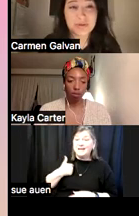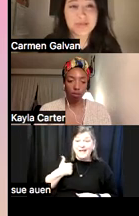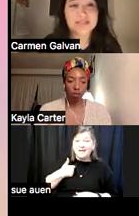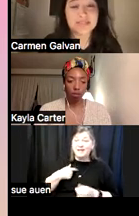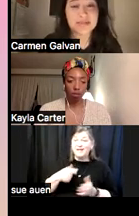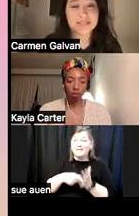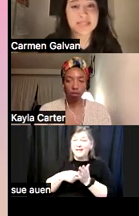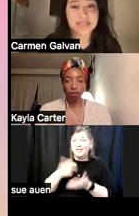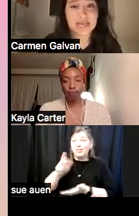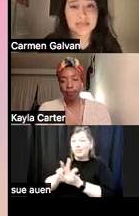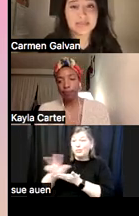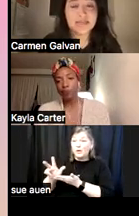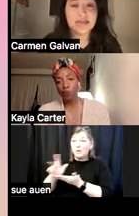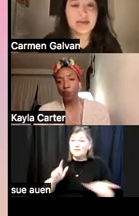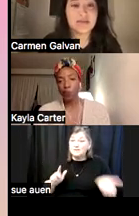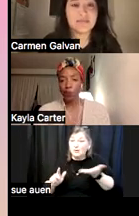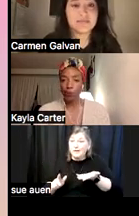about 3 weeks sometimes to get that